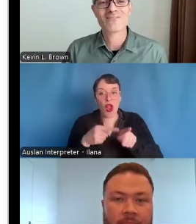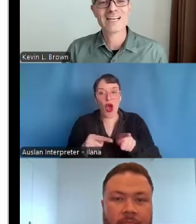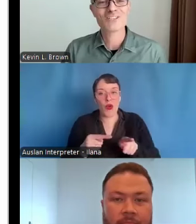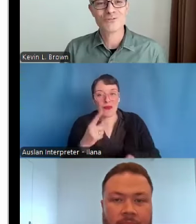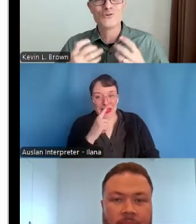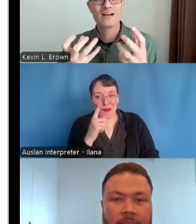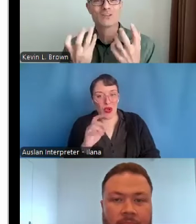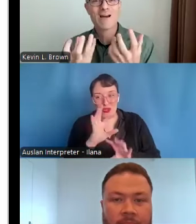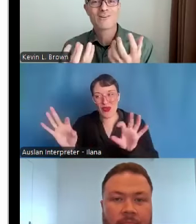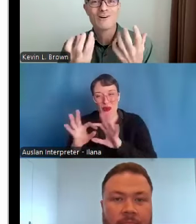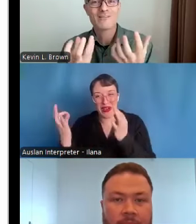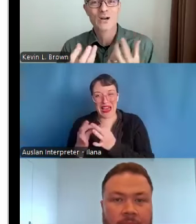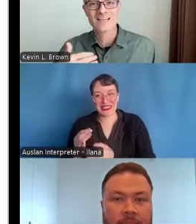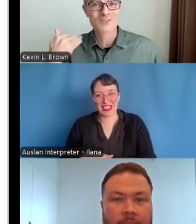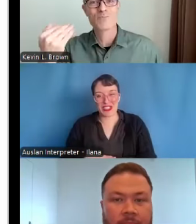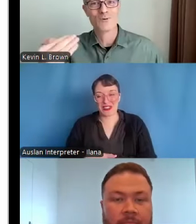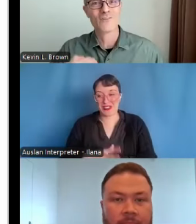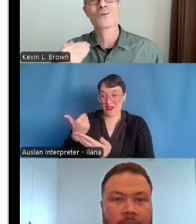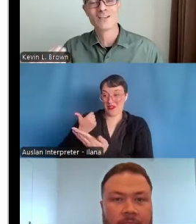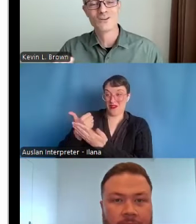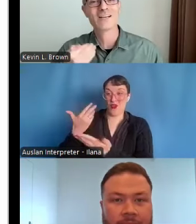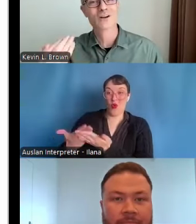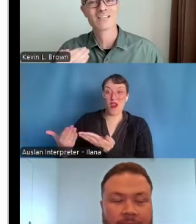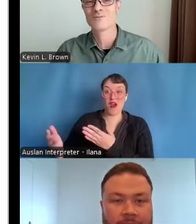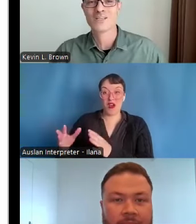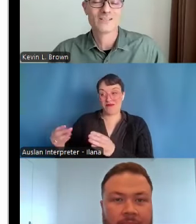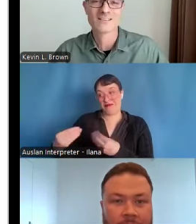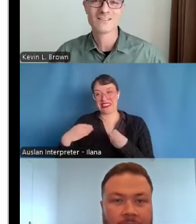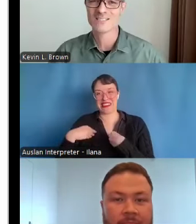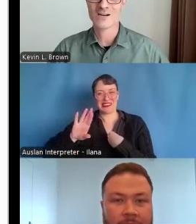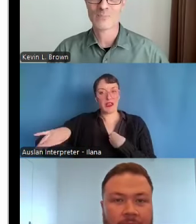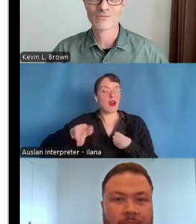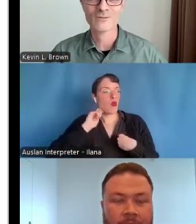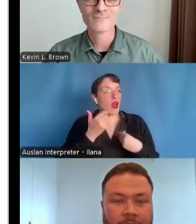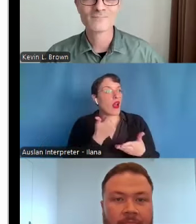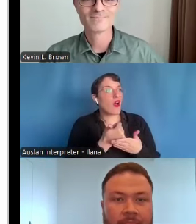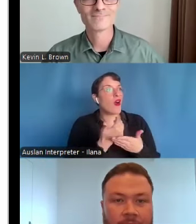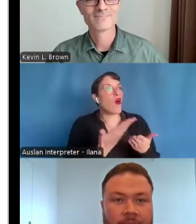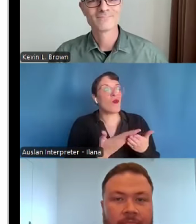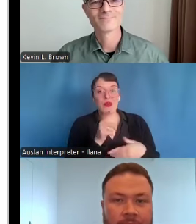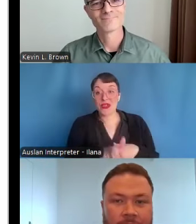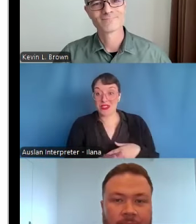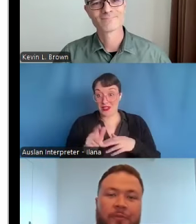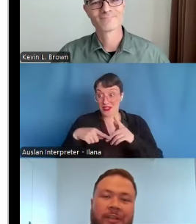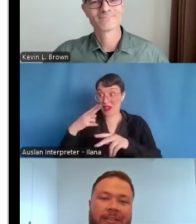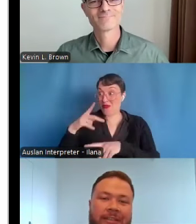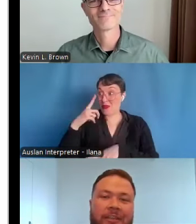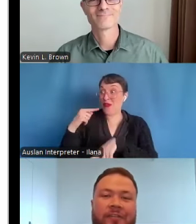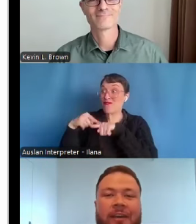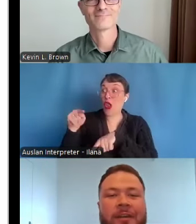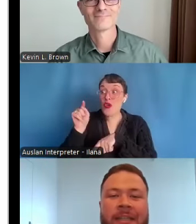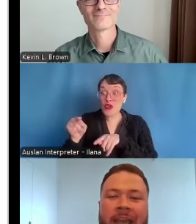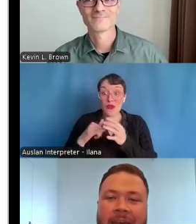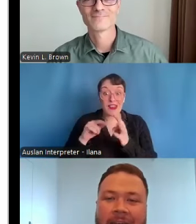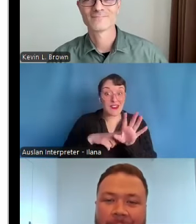unfair advantage. You, as the writer, are the brand. And so people following you and interacting with you is very powerful. Brilliant. Thank you for